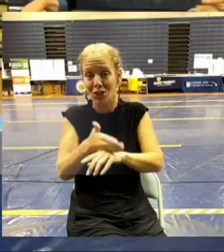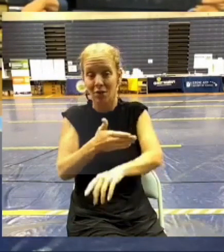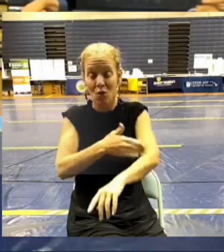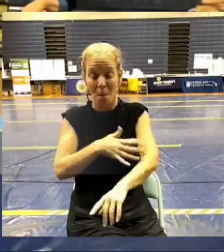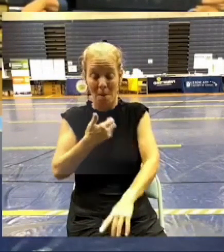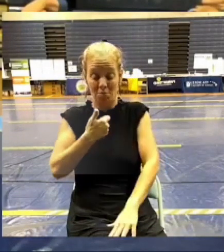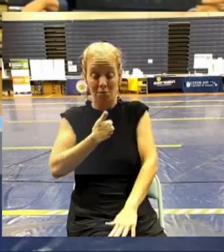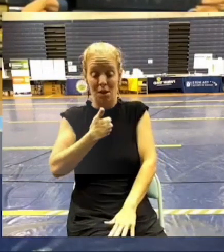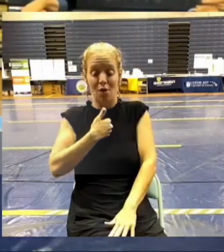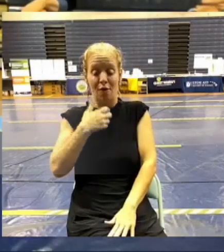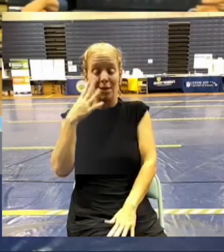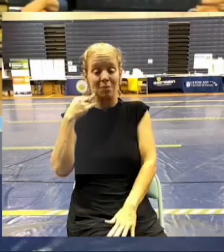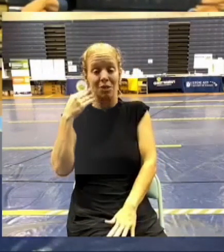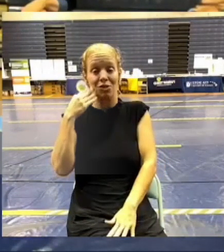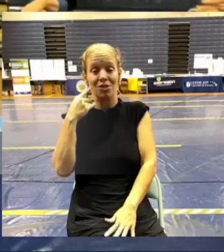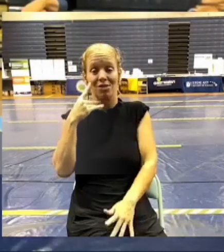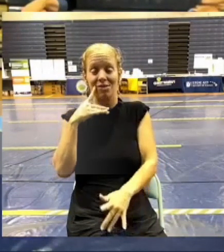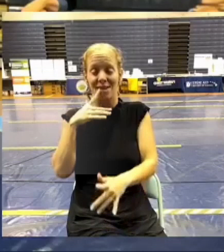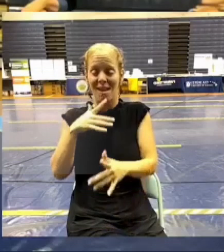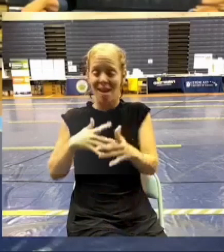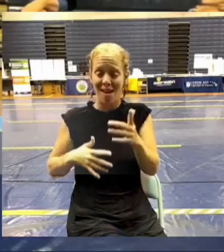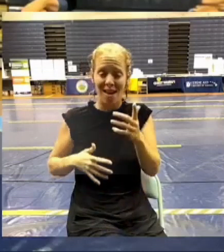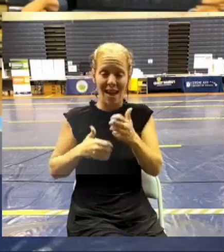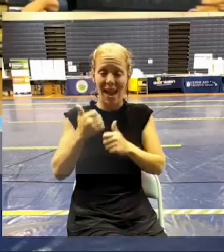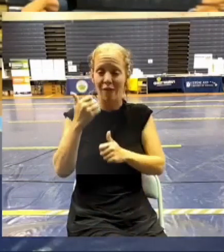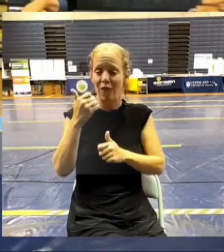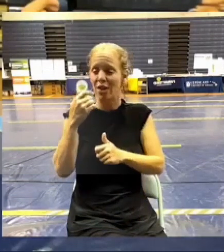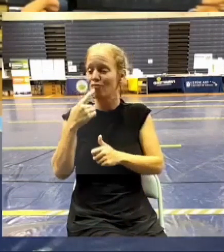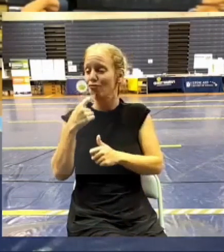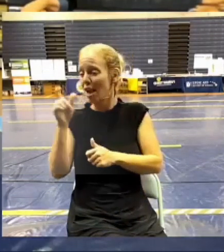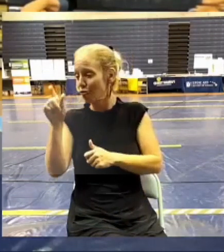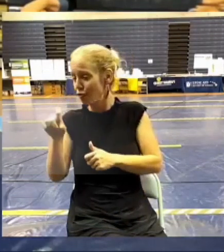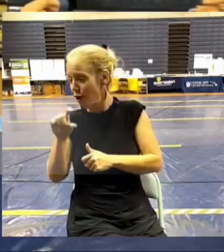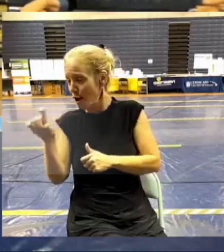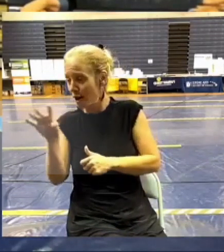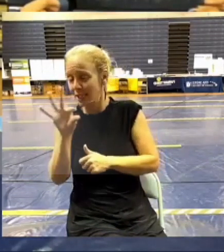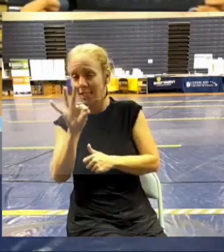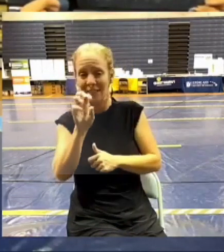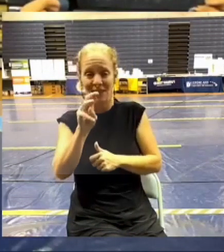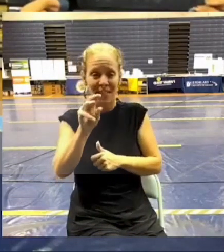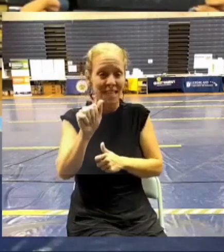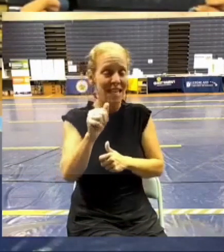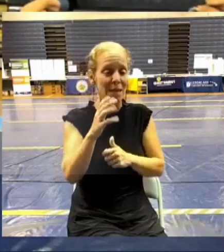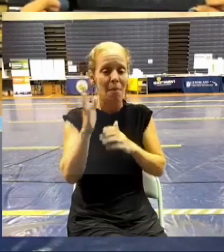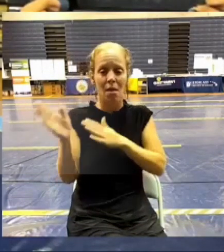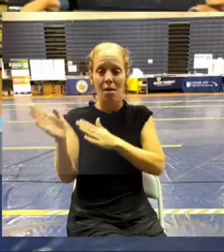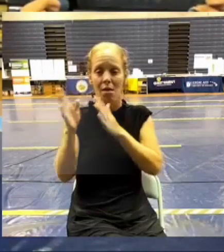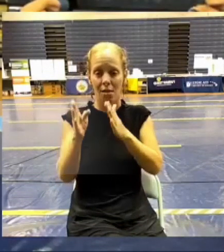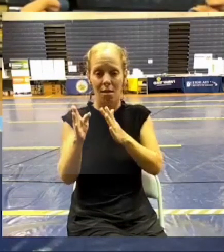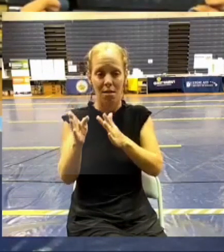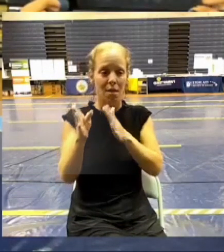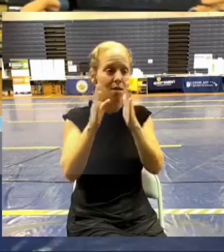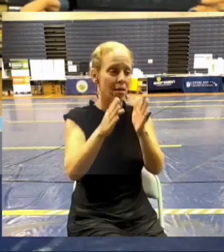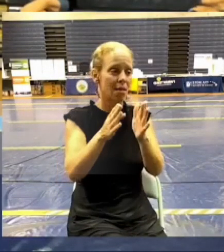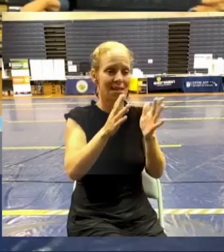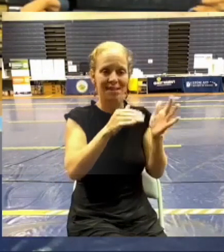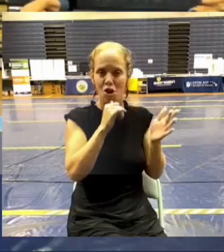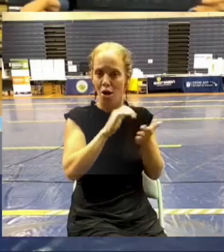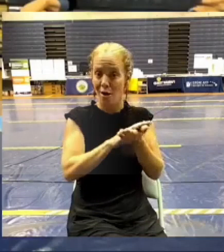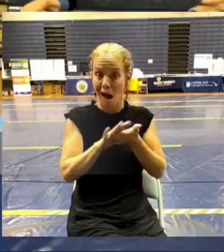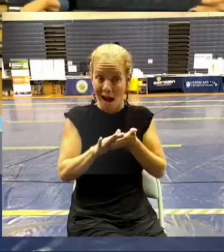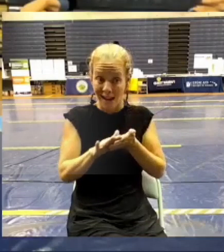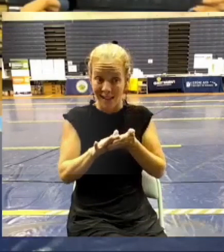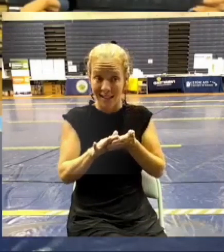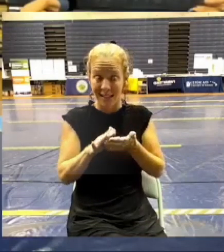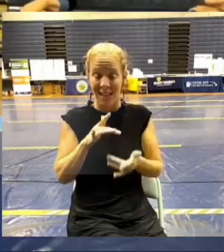you for myself, with every single Red Cross or FEMA person I've dealt with, they have not been nice.